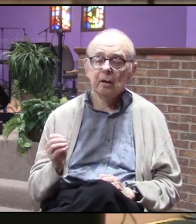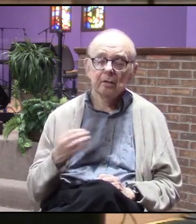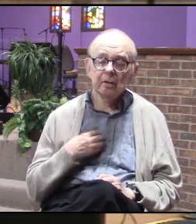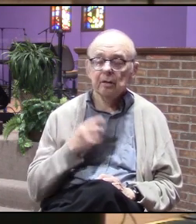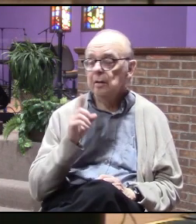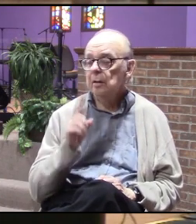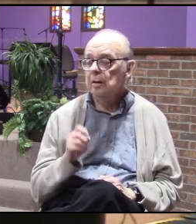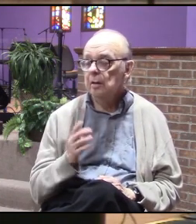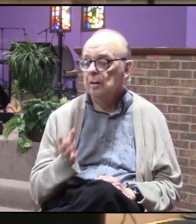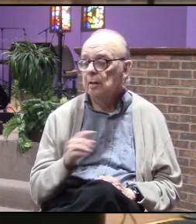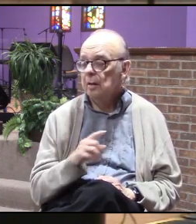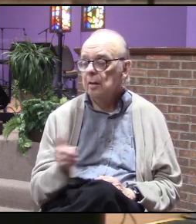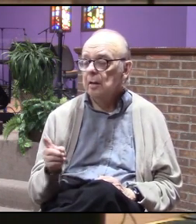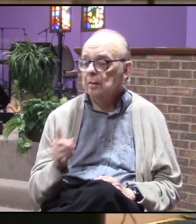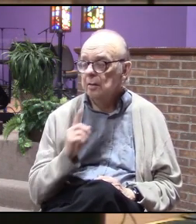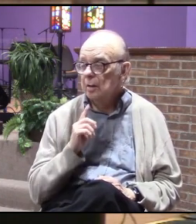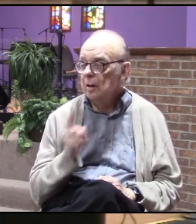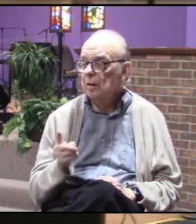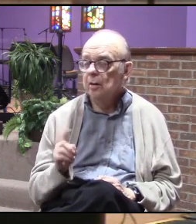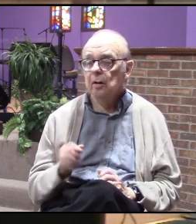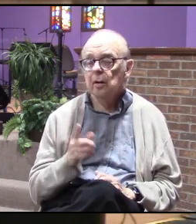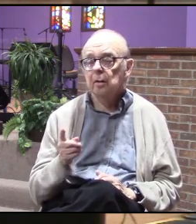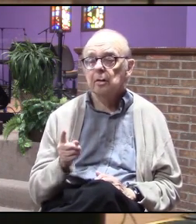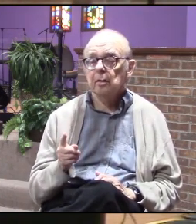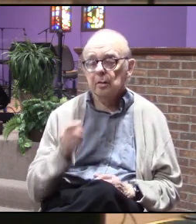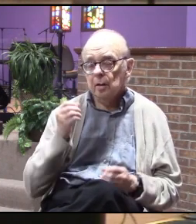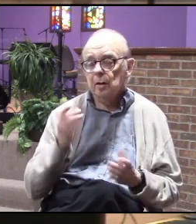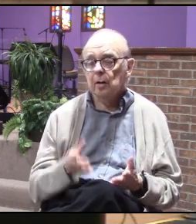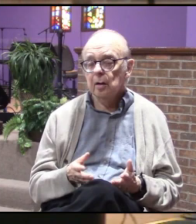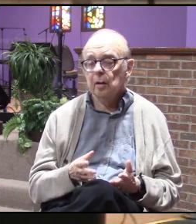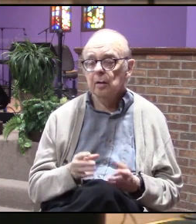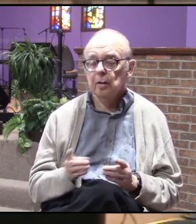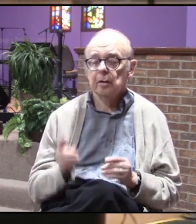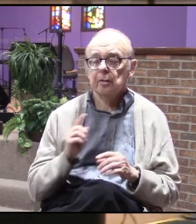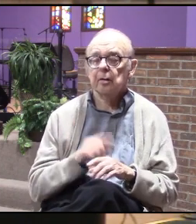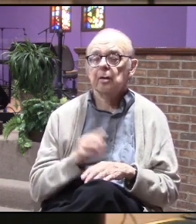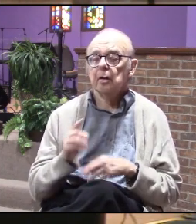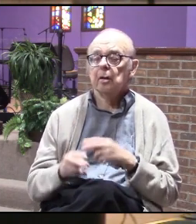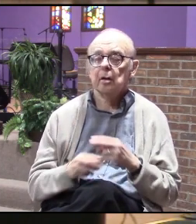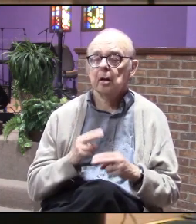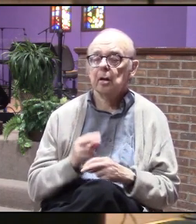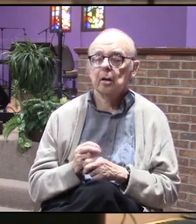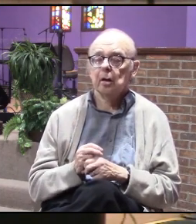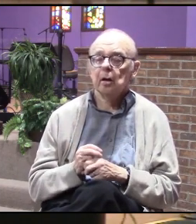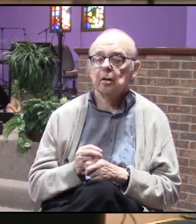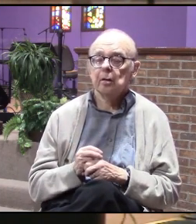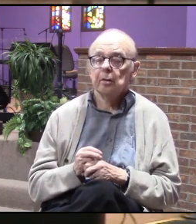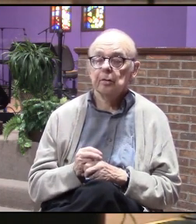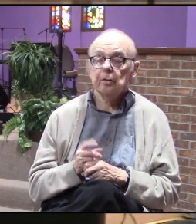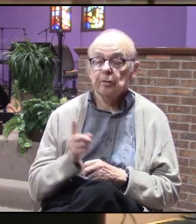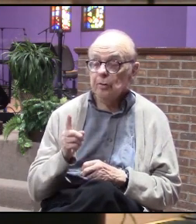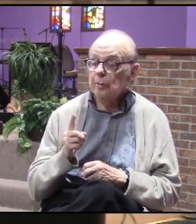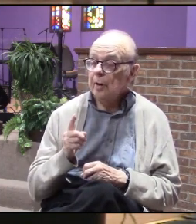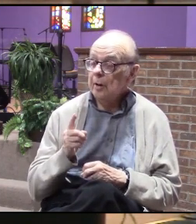my question to them is this: how obedient during these 2 years have you been to